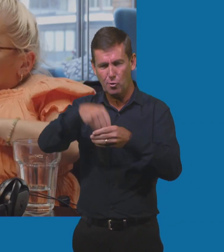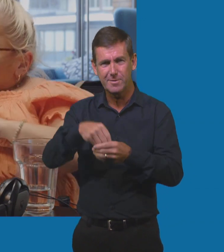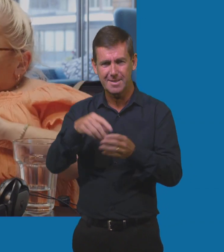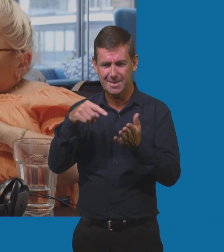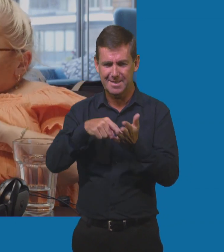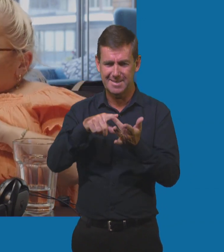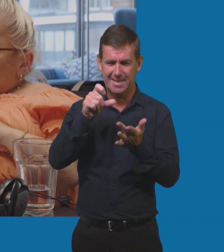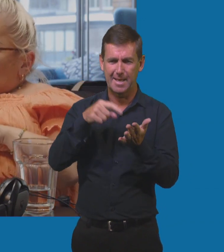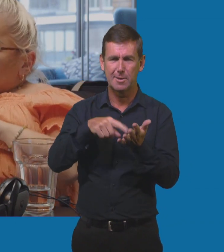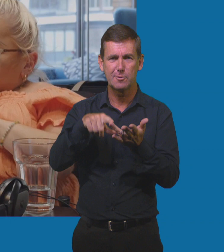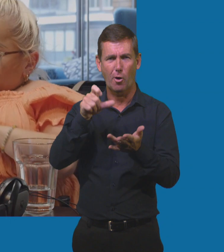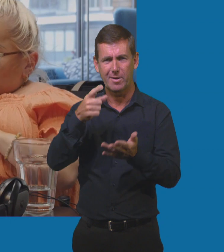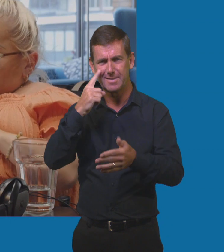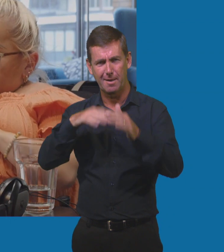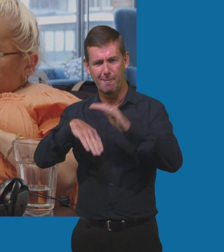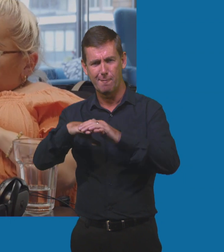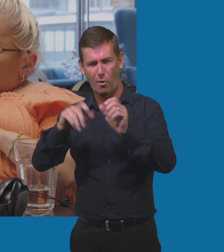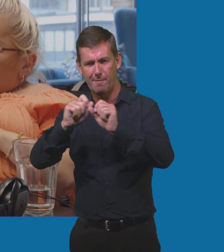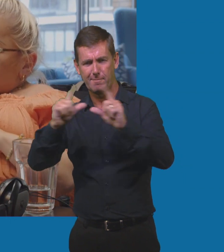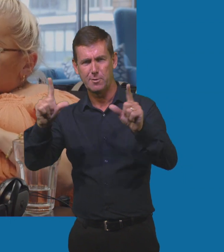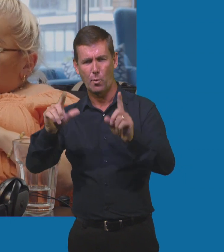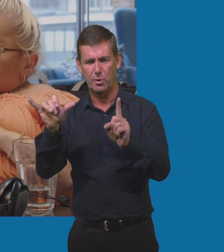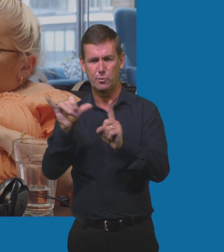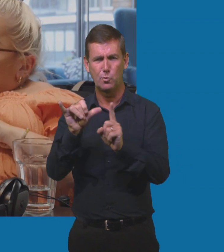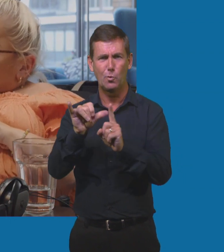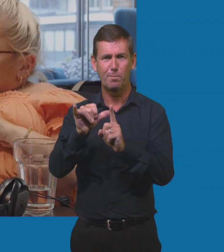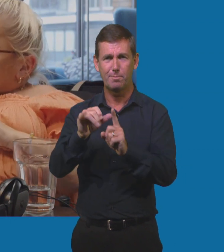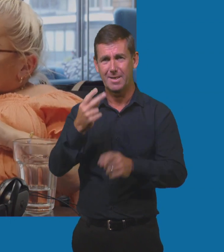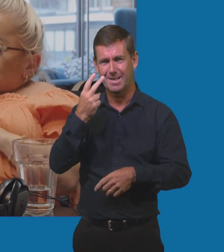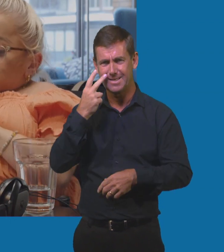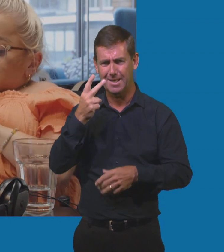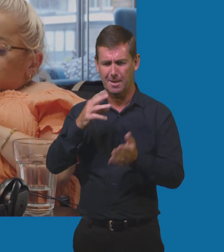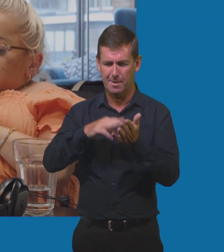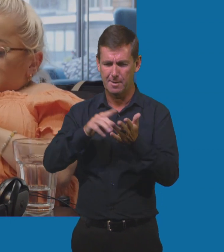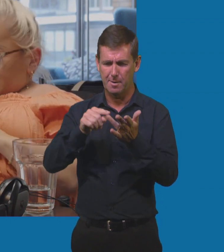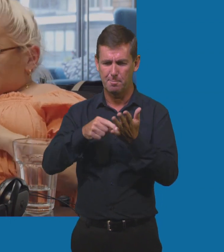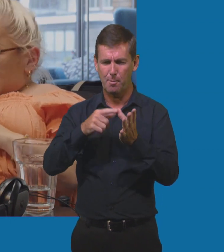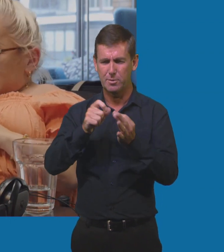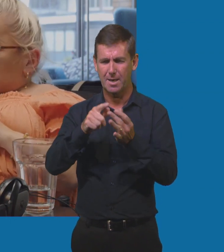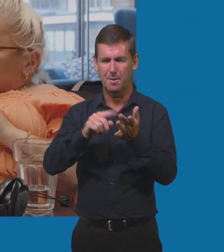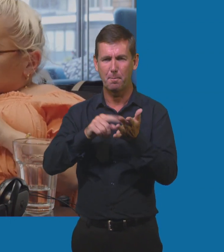TikTok and watch the full video on YouTube. You can find us on